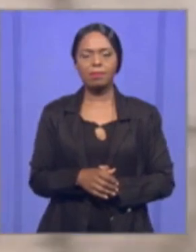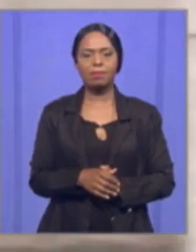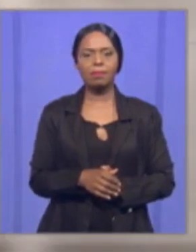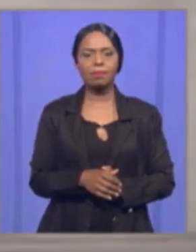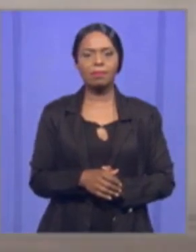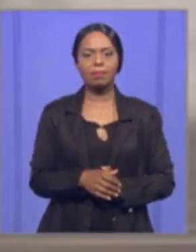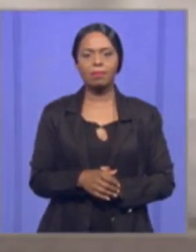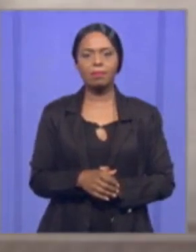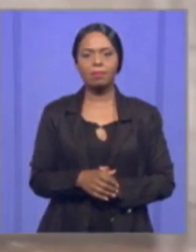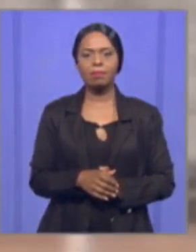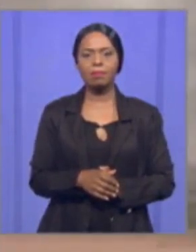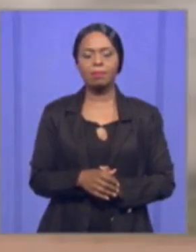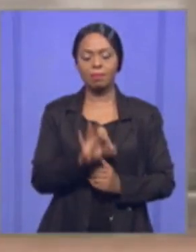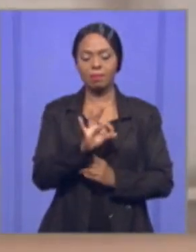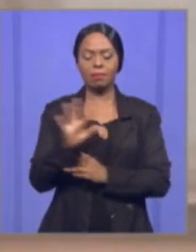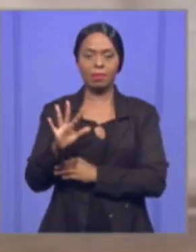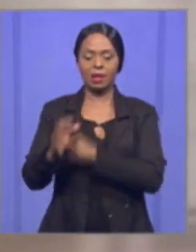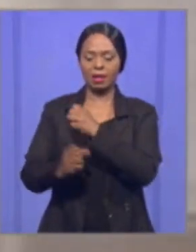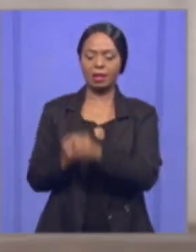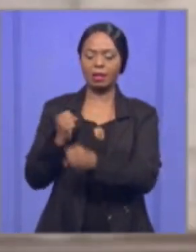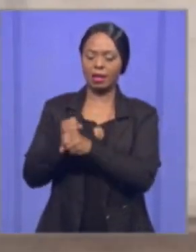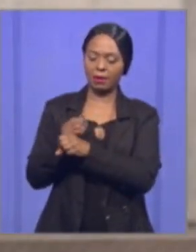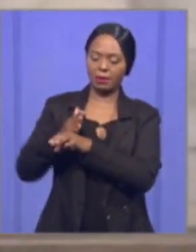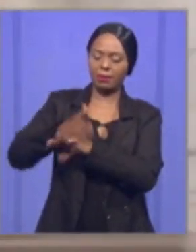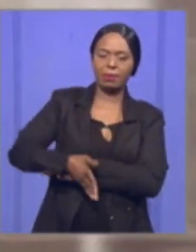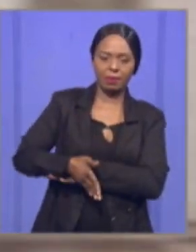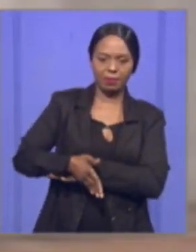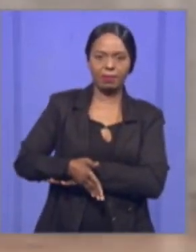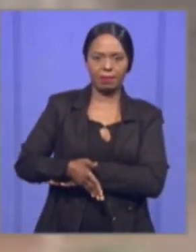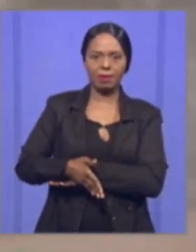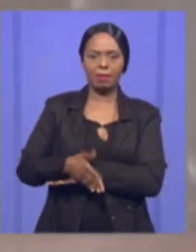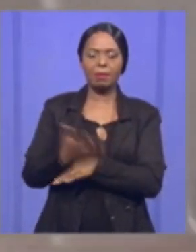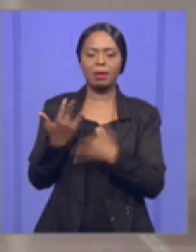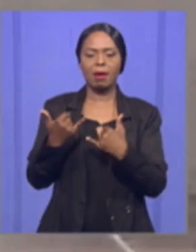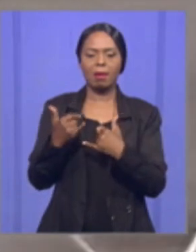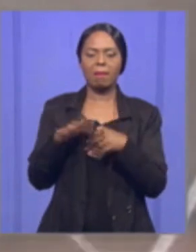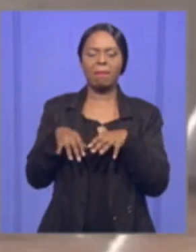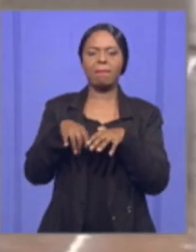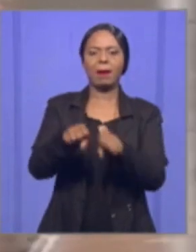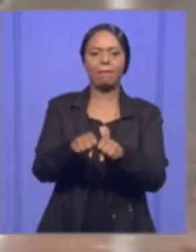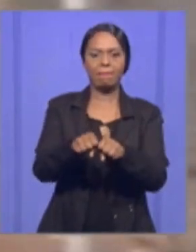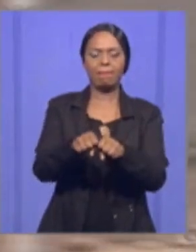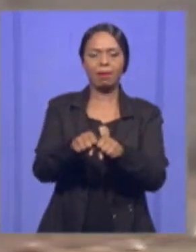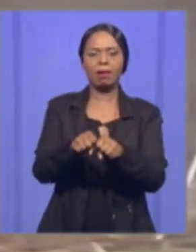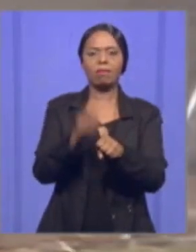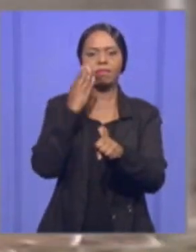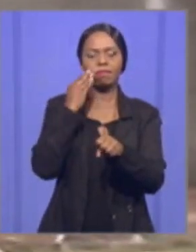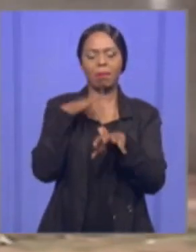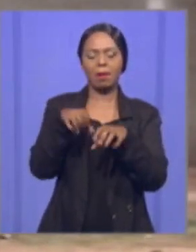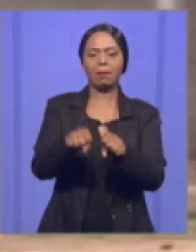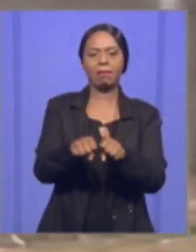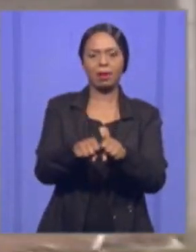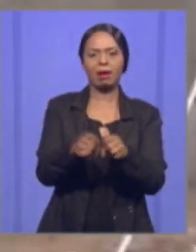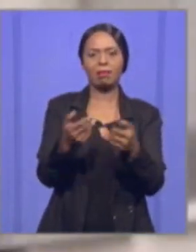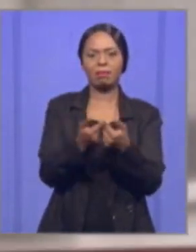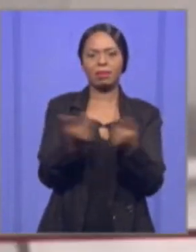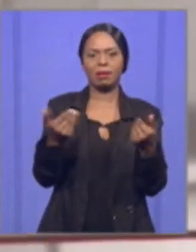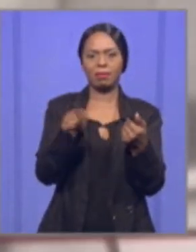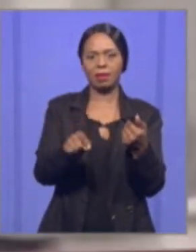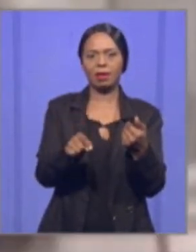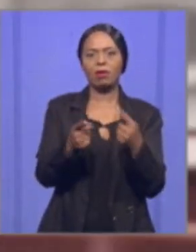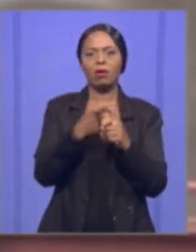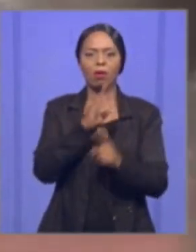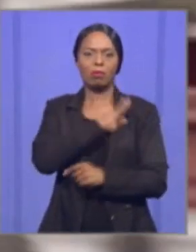Kingwa ga bosome a mararo le botlhano e sale ka tiragalo ya go gapiwa ga ntla ka dikgokaga puso ya naga ya legae ya Bophutatswana ke